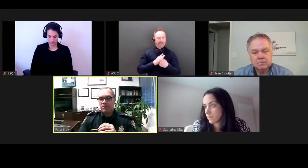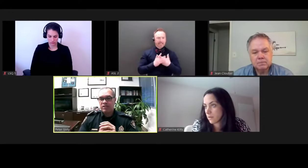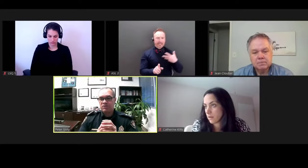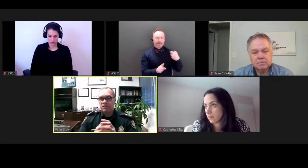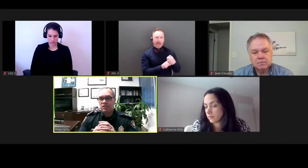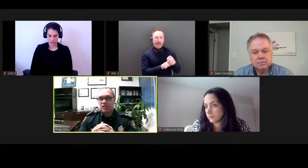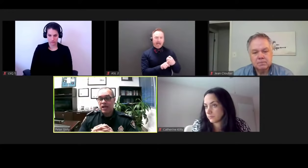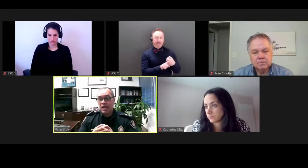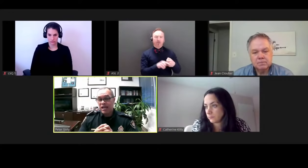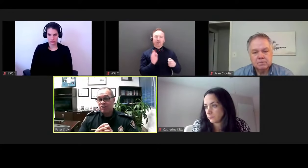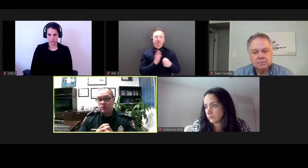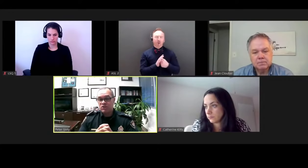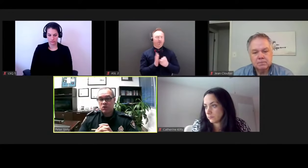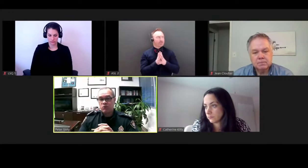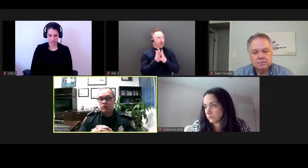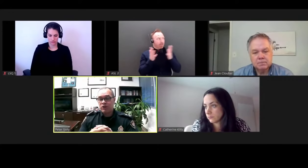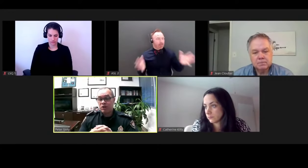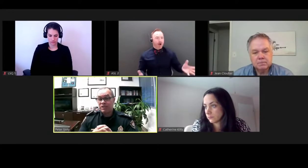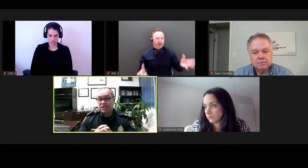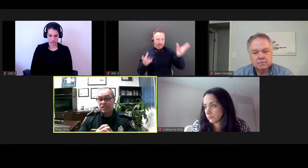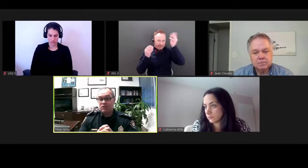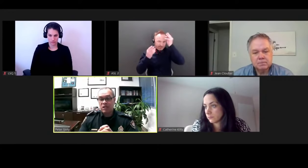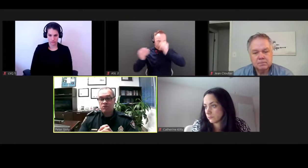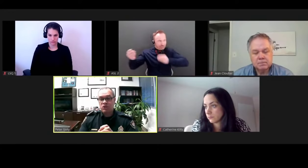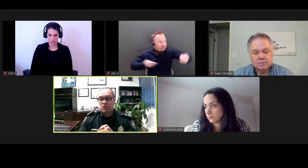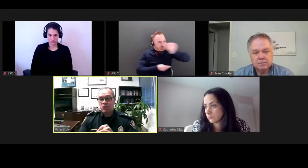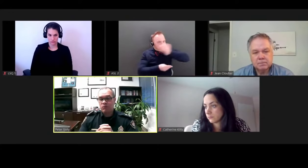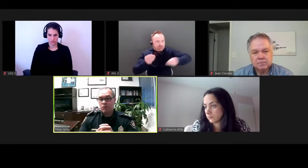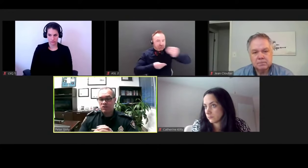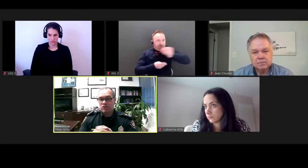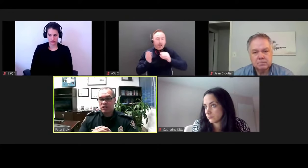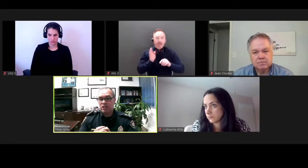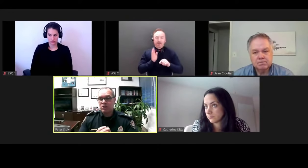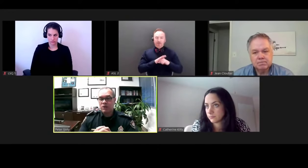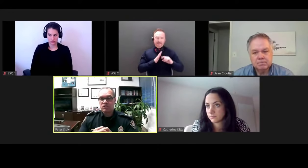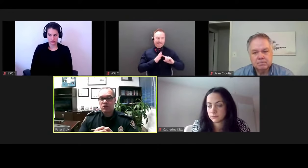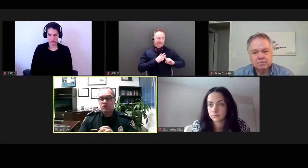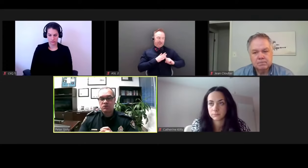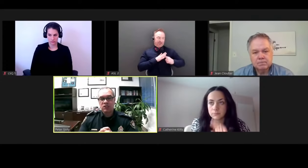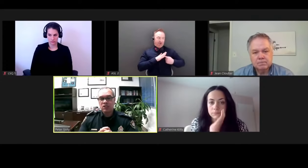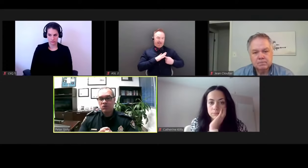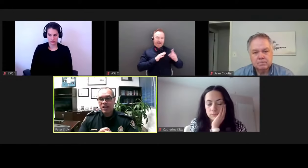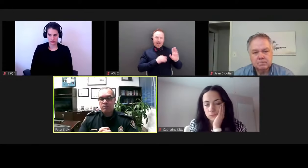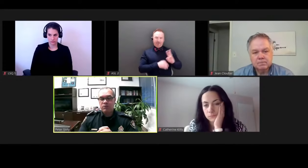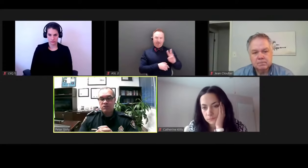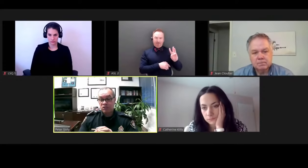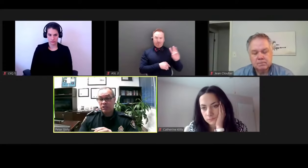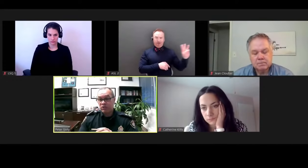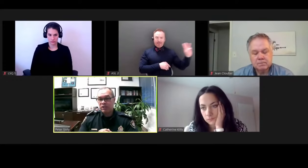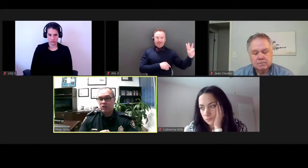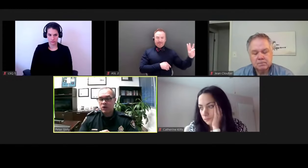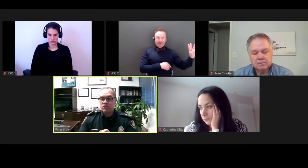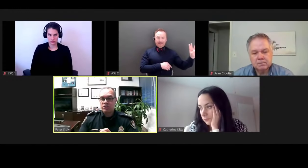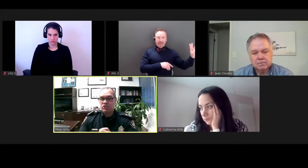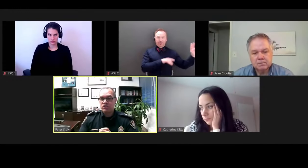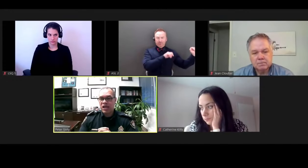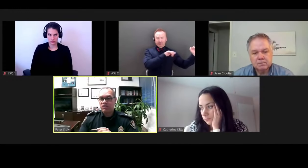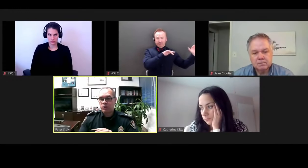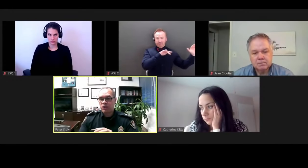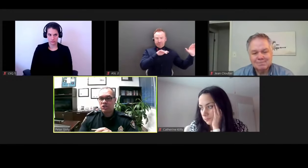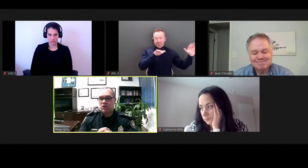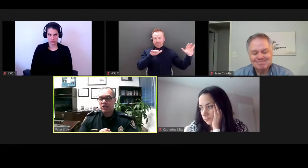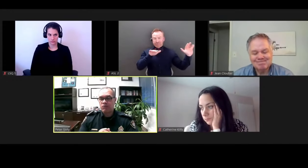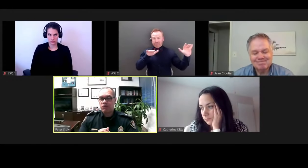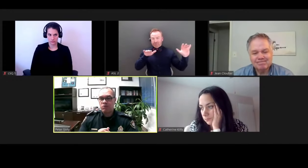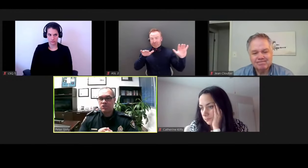taking place and has been so from the very beginning of the demonstration, even when it started on the West Coast, right up until literally the question you just asked. We